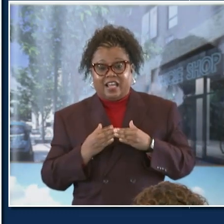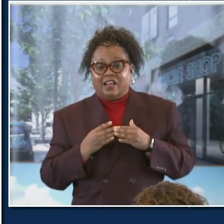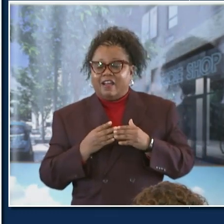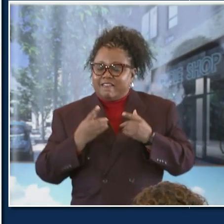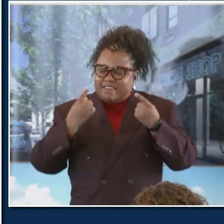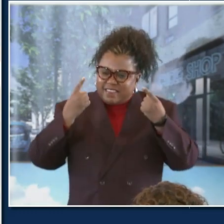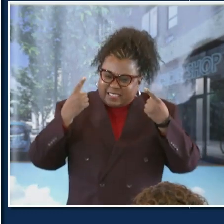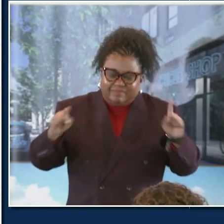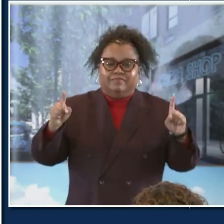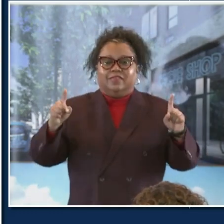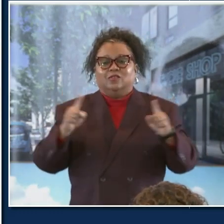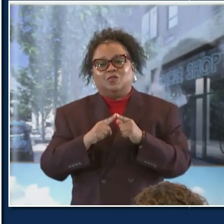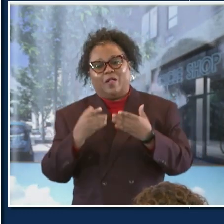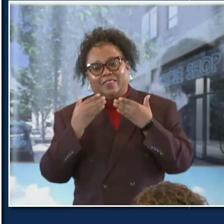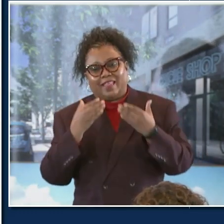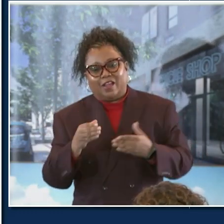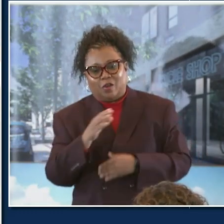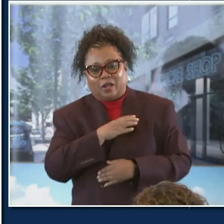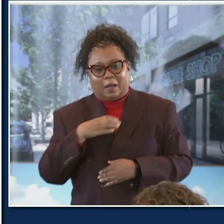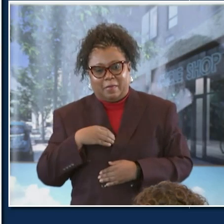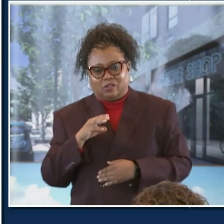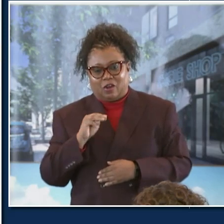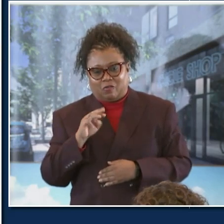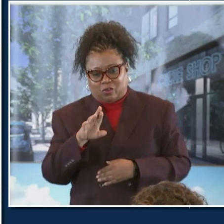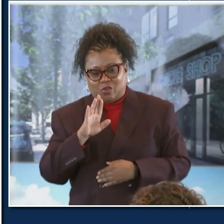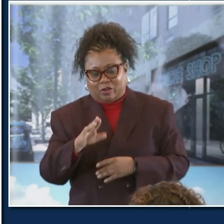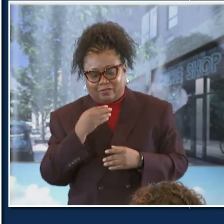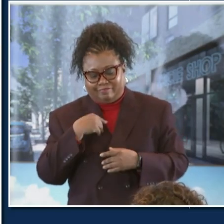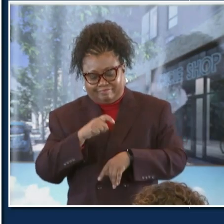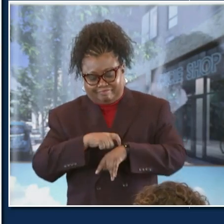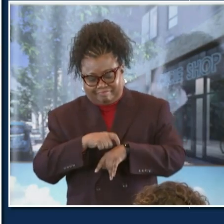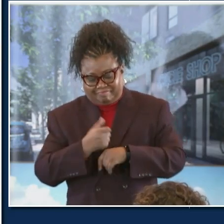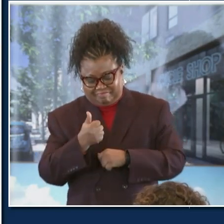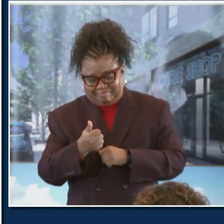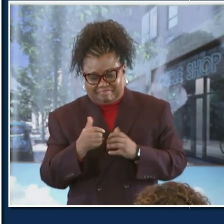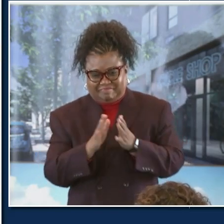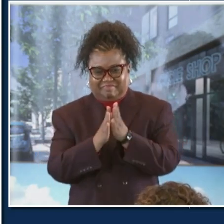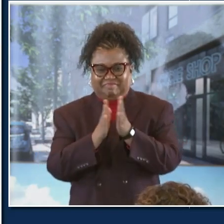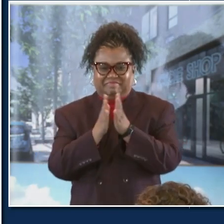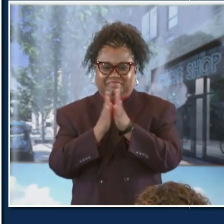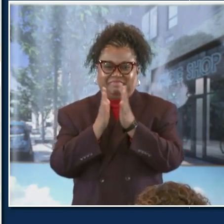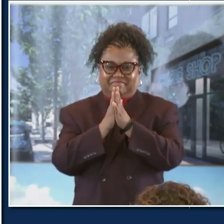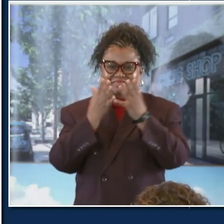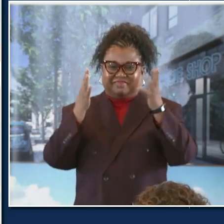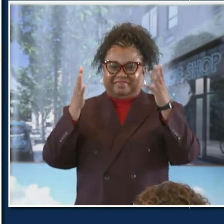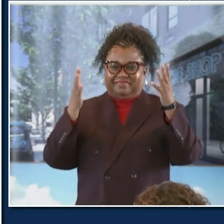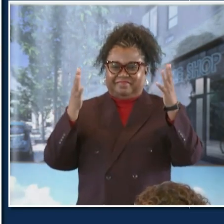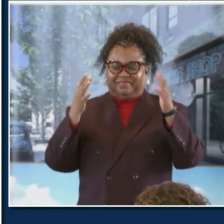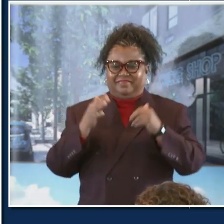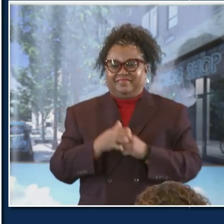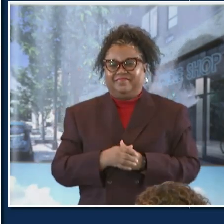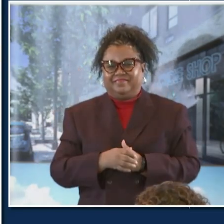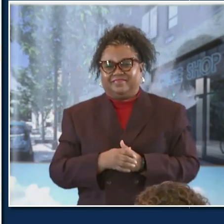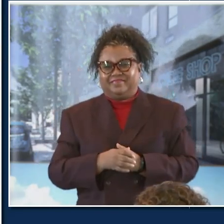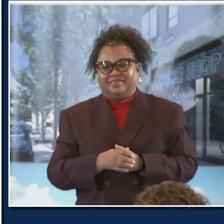once and for all. So thank you, Commissioner, for your hard work.